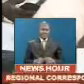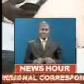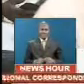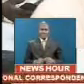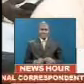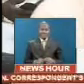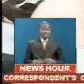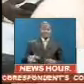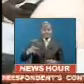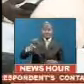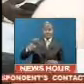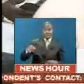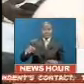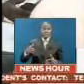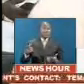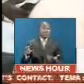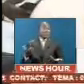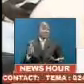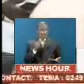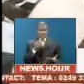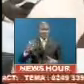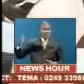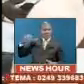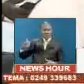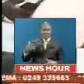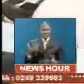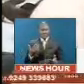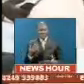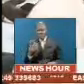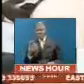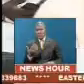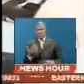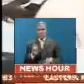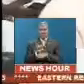as well emphasized that he would like to bring back the Operation Feed Yourself policy